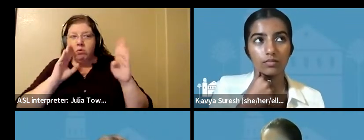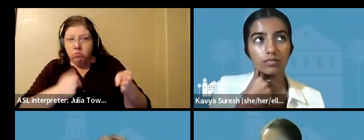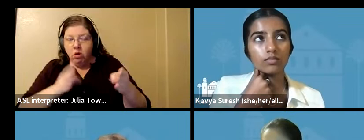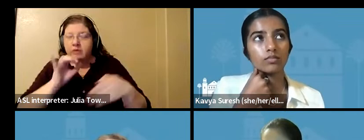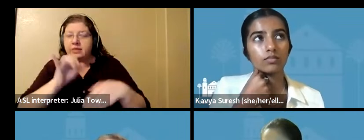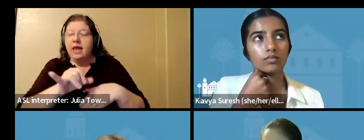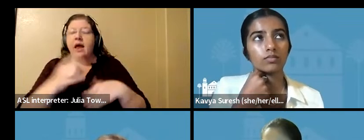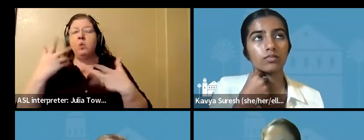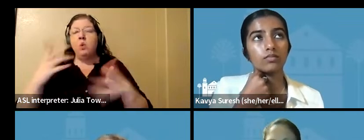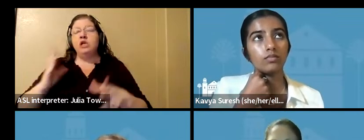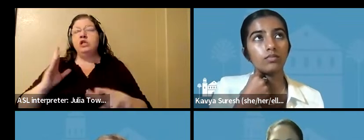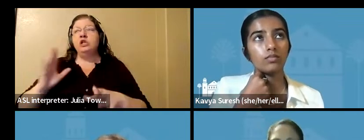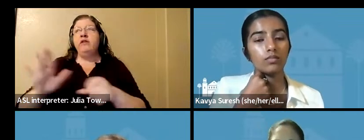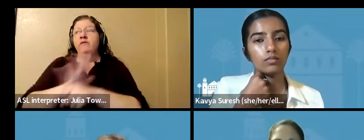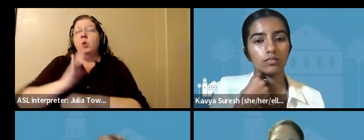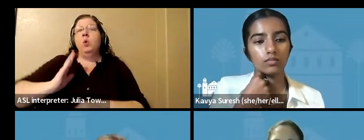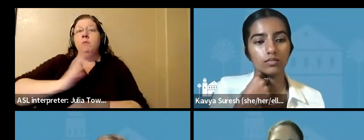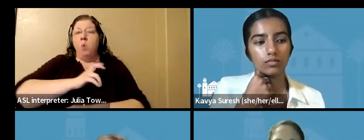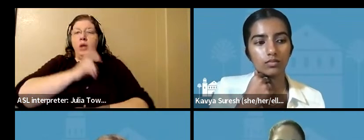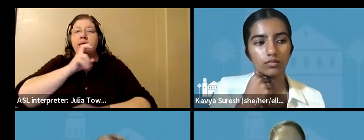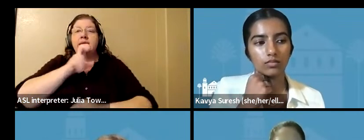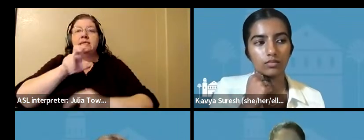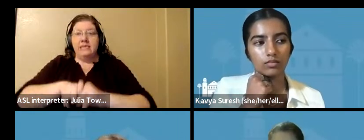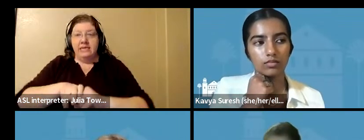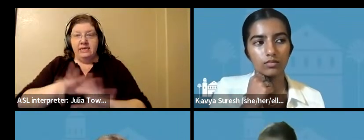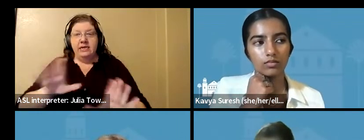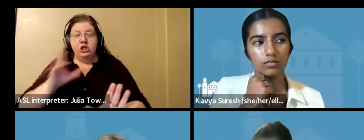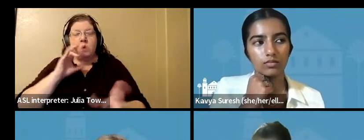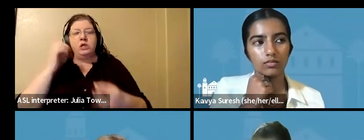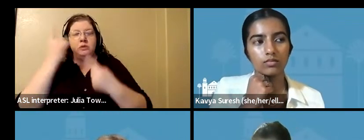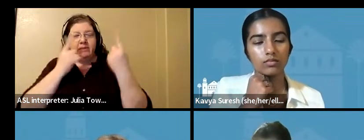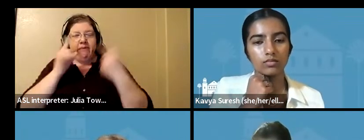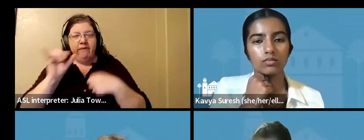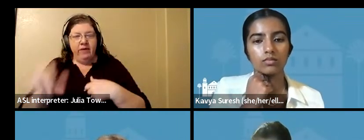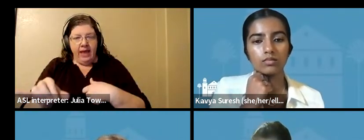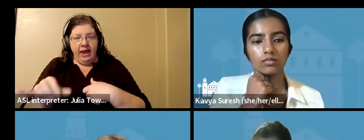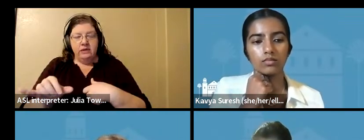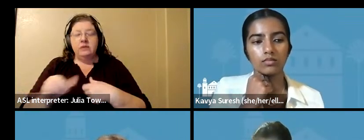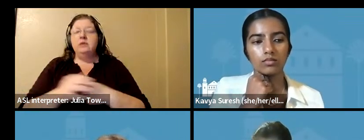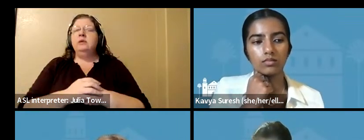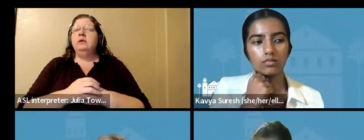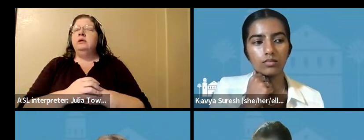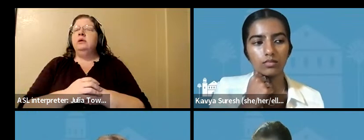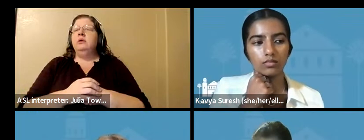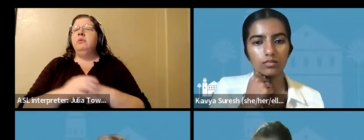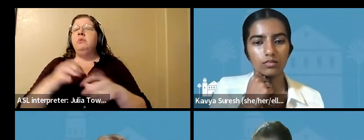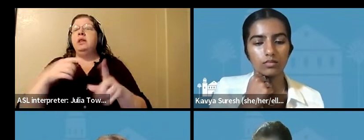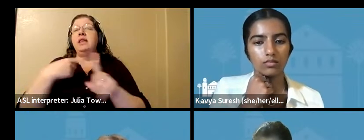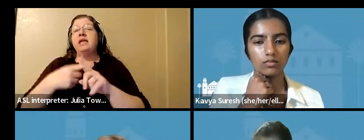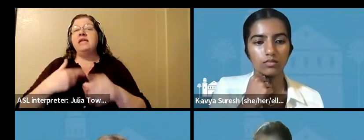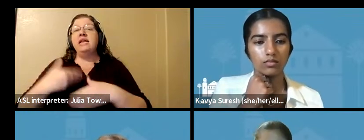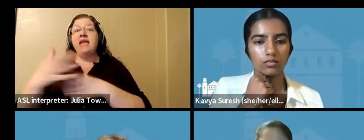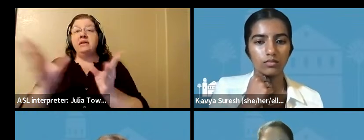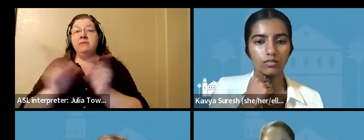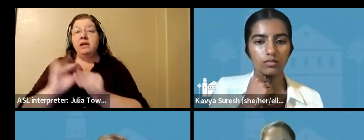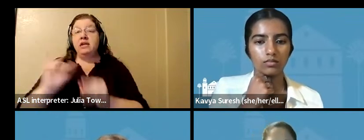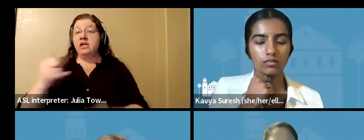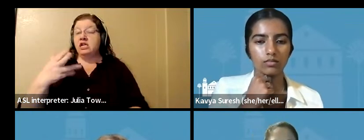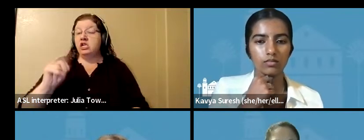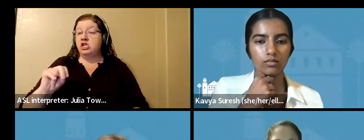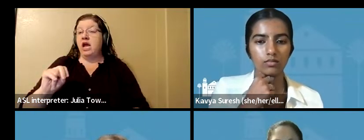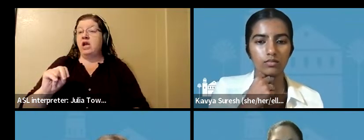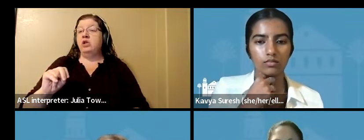full board seated. So just want to be mindful of that, board members, as well as our next meeting is January 12th, starting